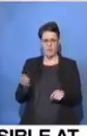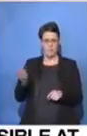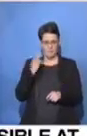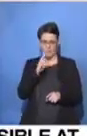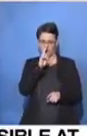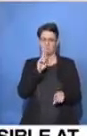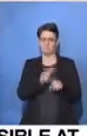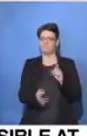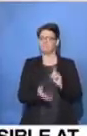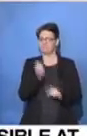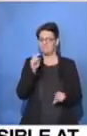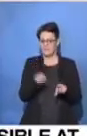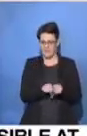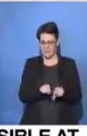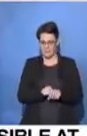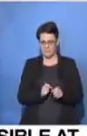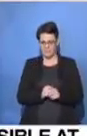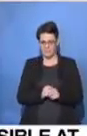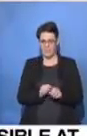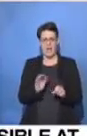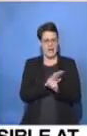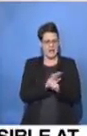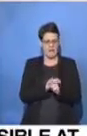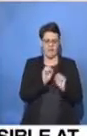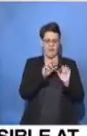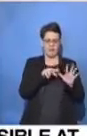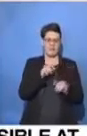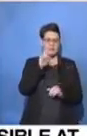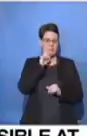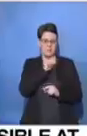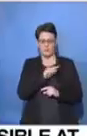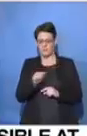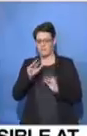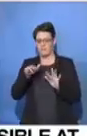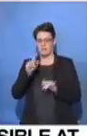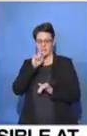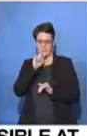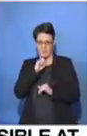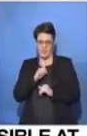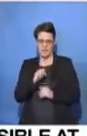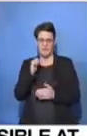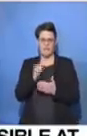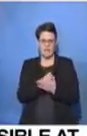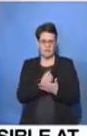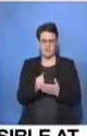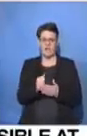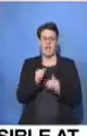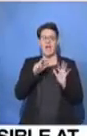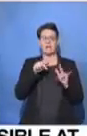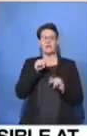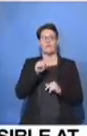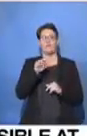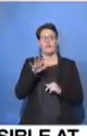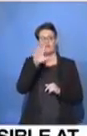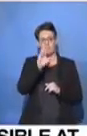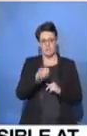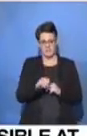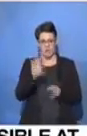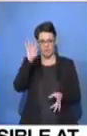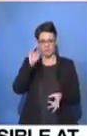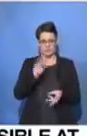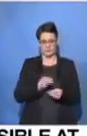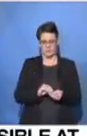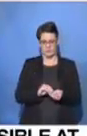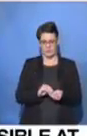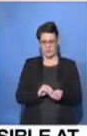previously, covering the ages of 18 to 19 years, in that only registered 18.5% of the